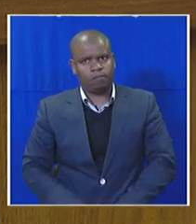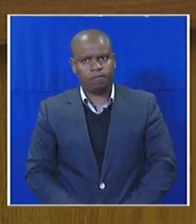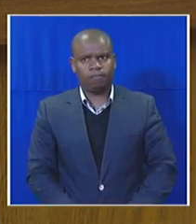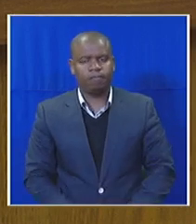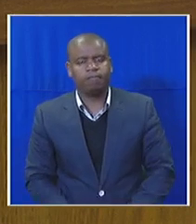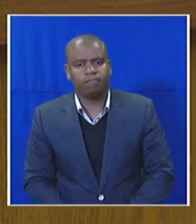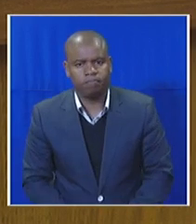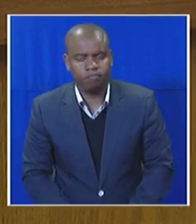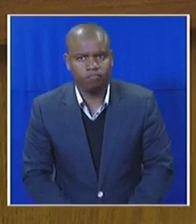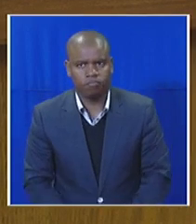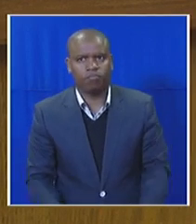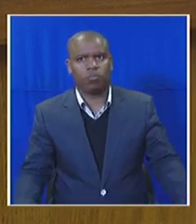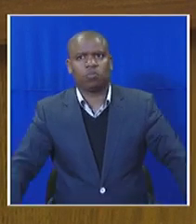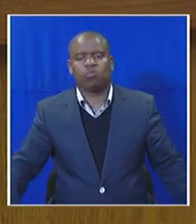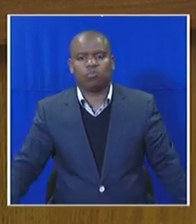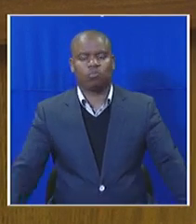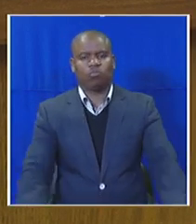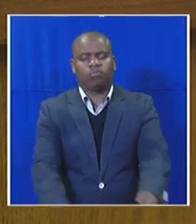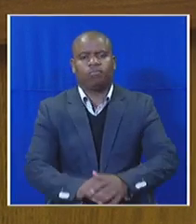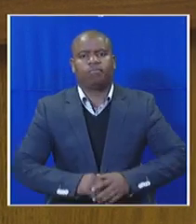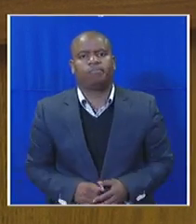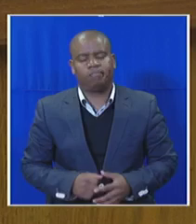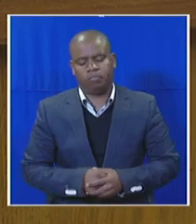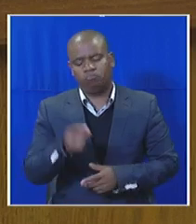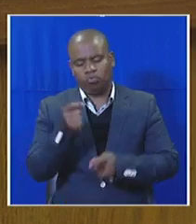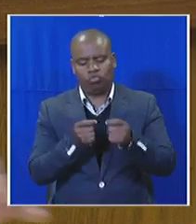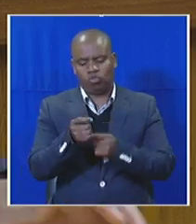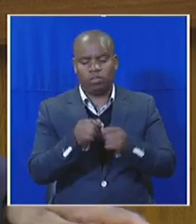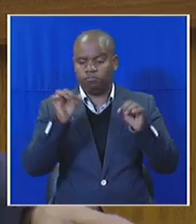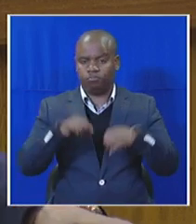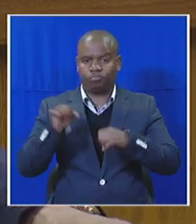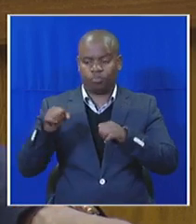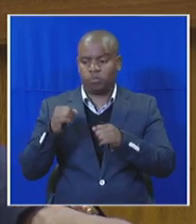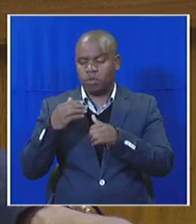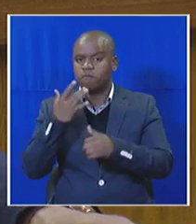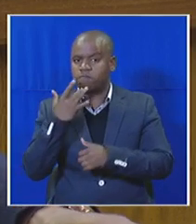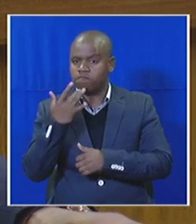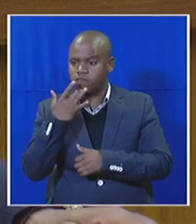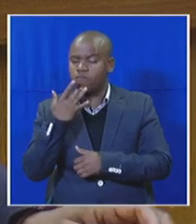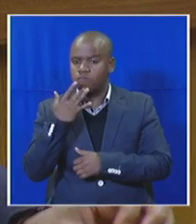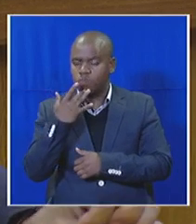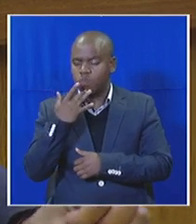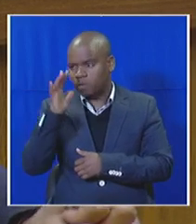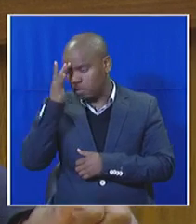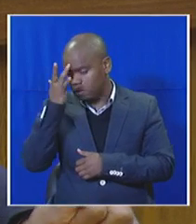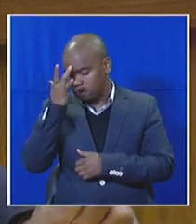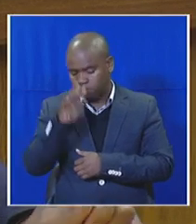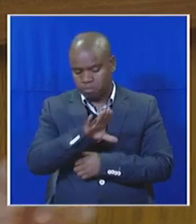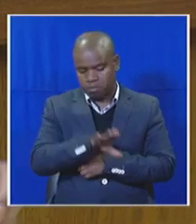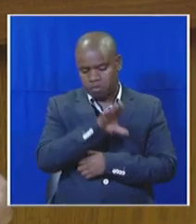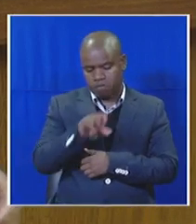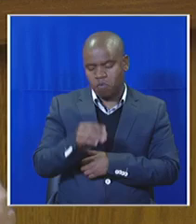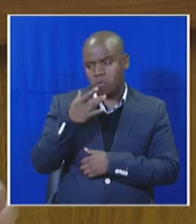A preferential trade agreement is being negotiated between India and the South